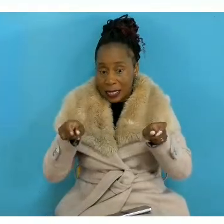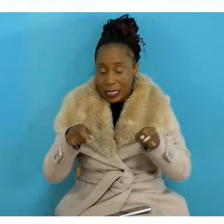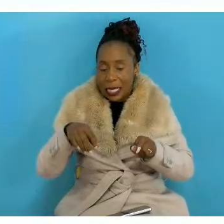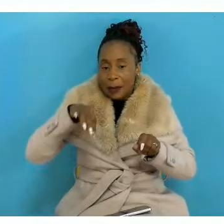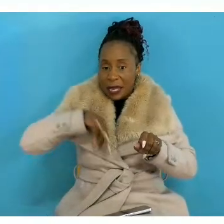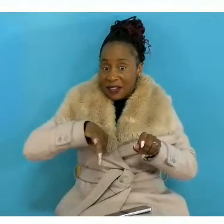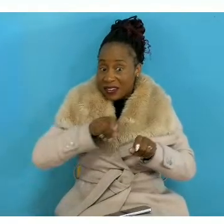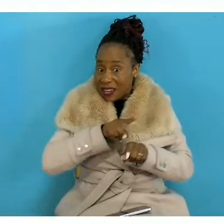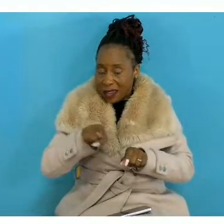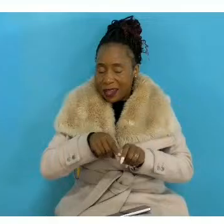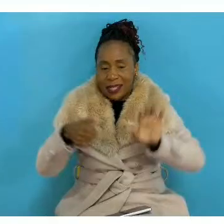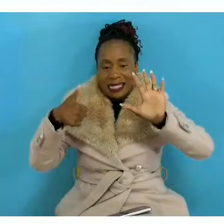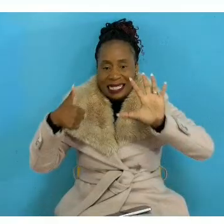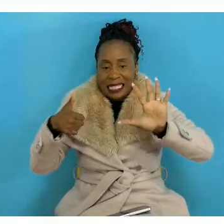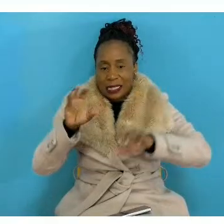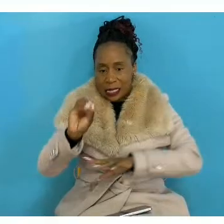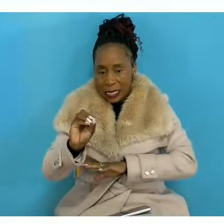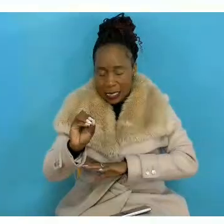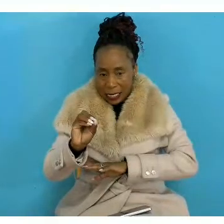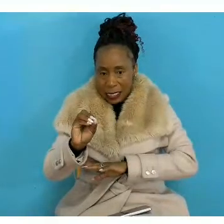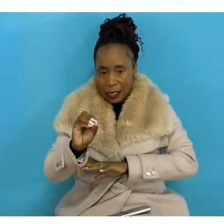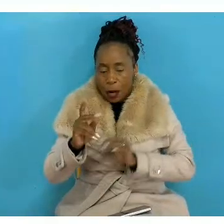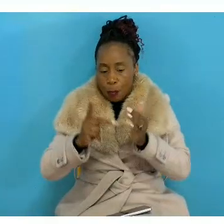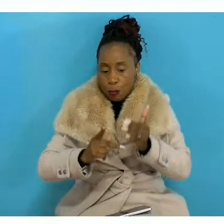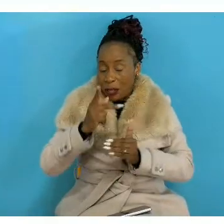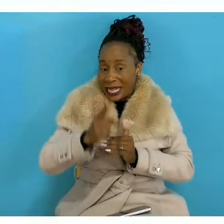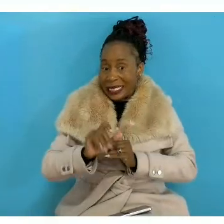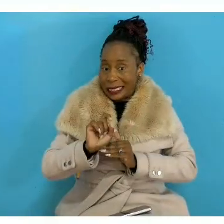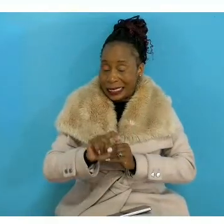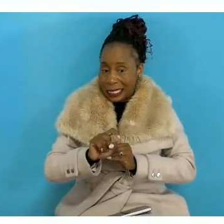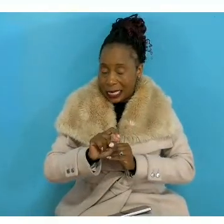beneficiaries, and that project has created